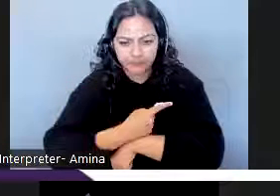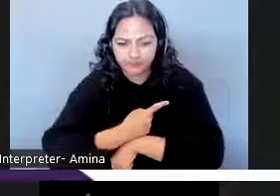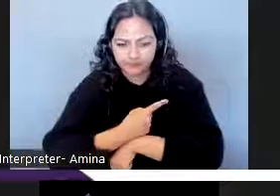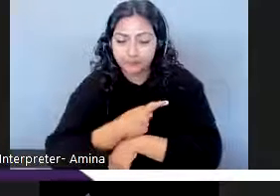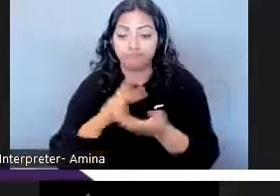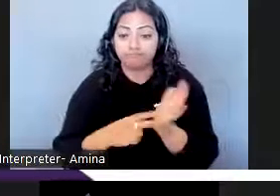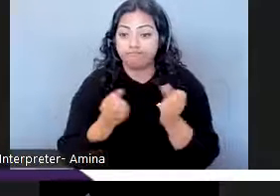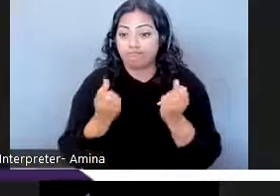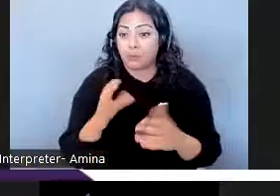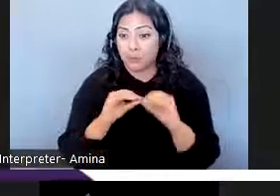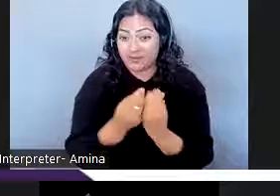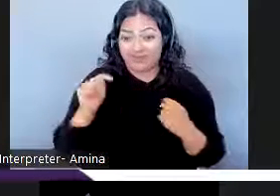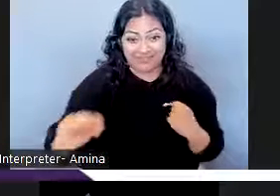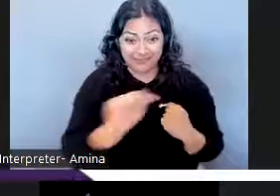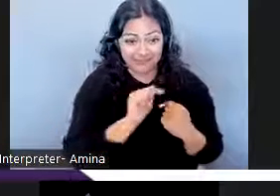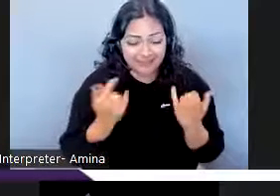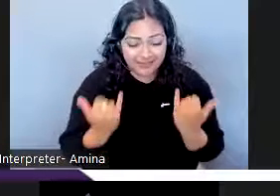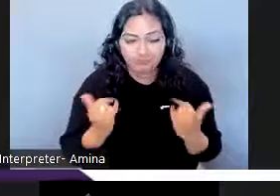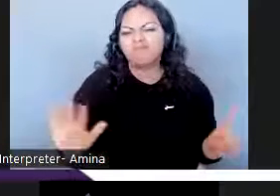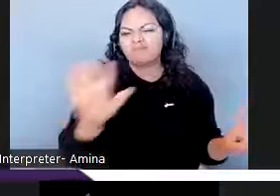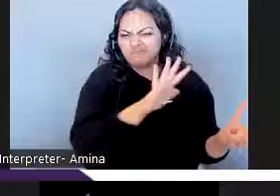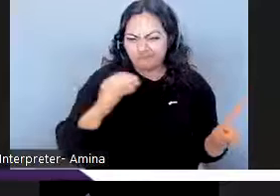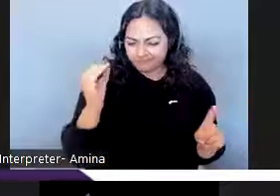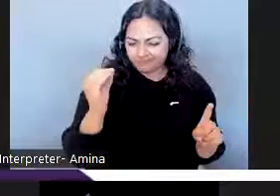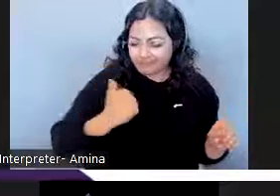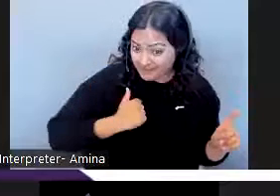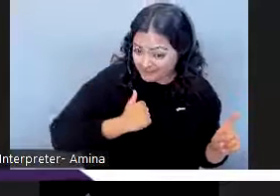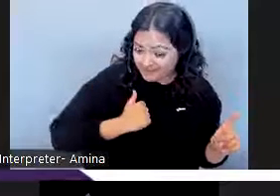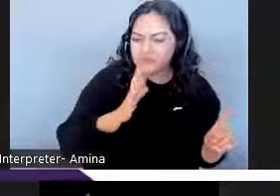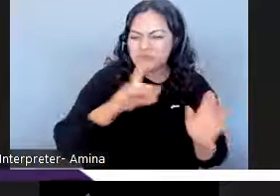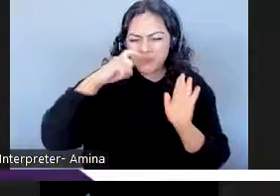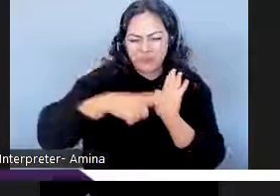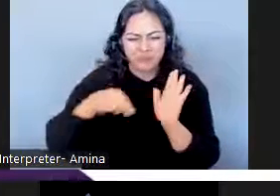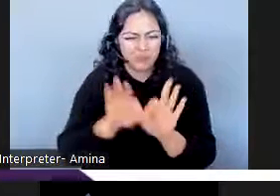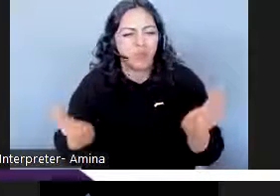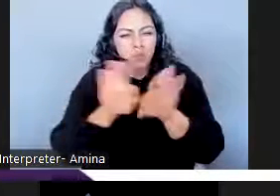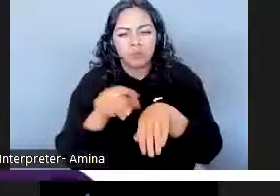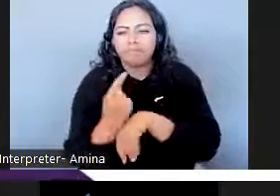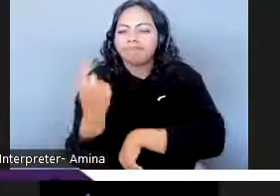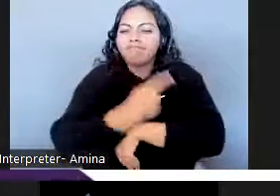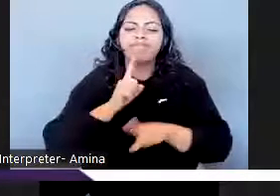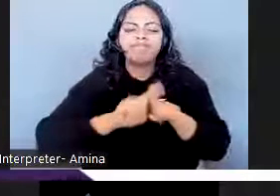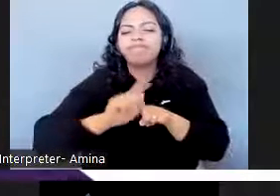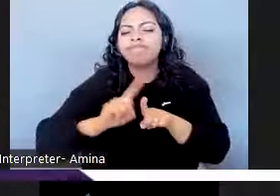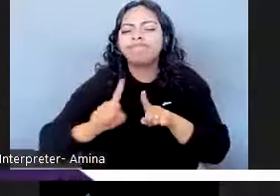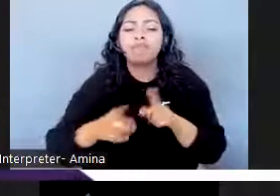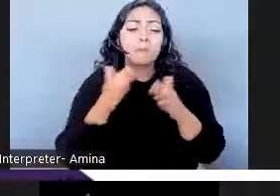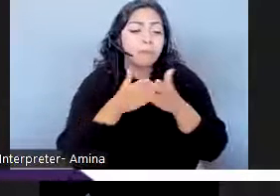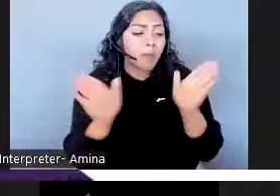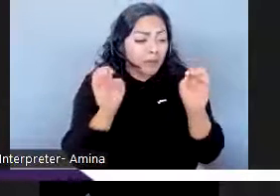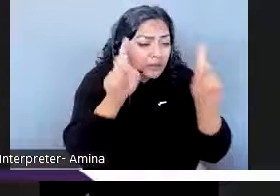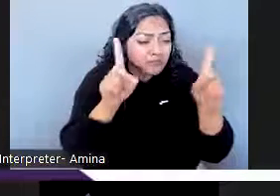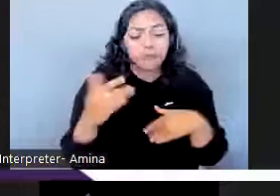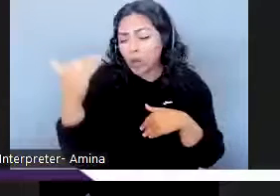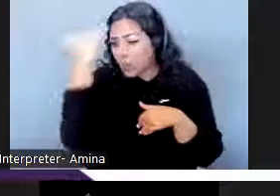here today and across Canada, will be recognizing that important day through many initiatives through public education and